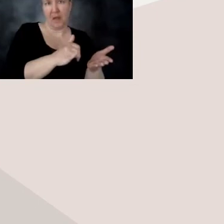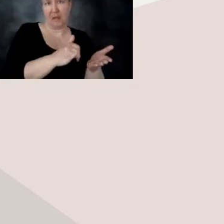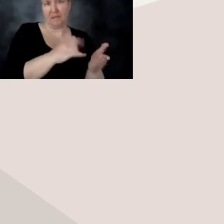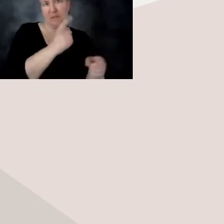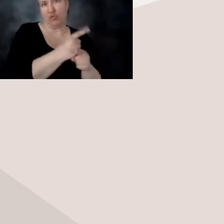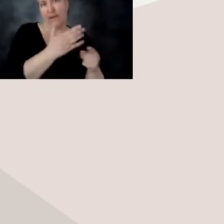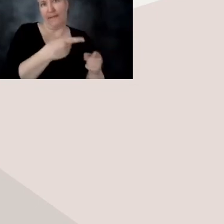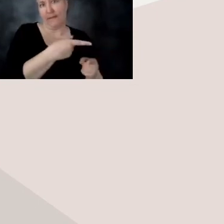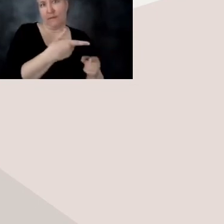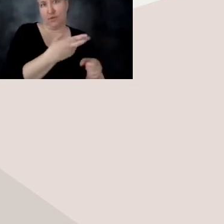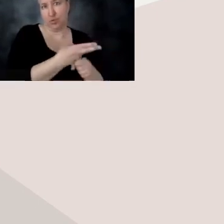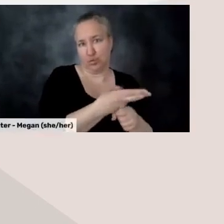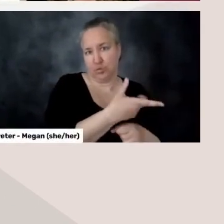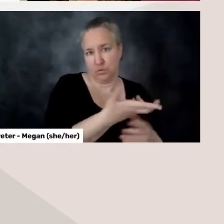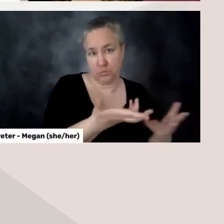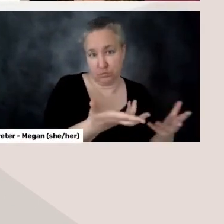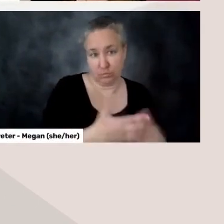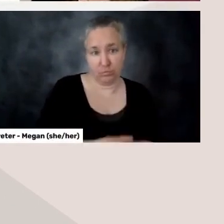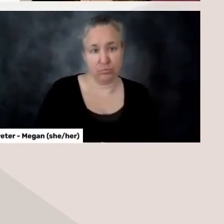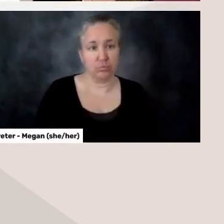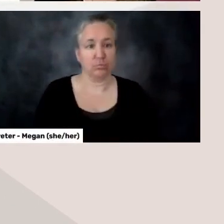do.